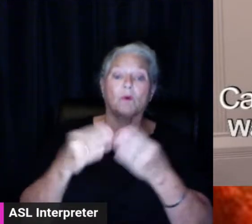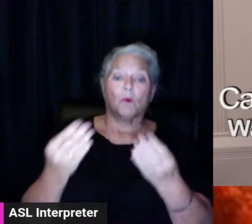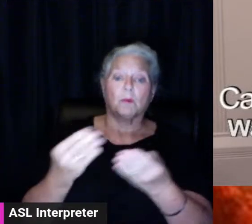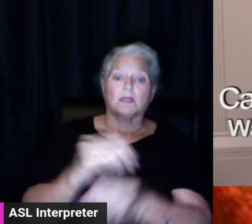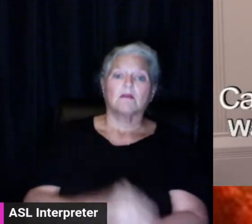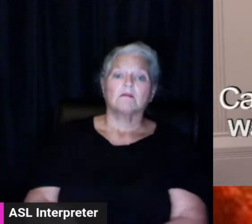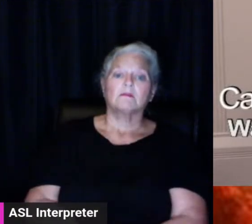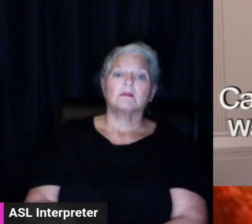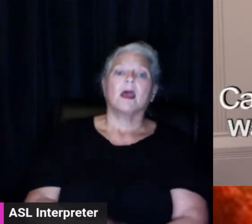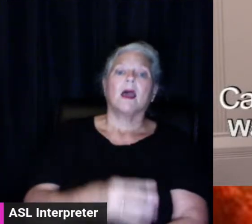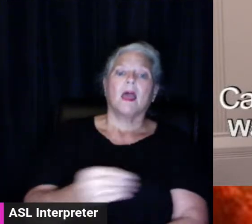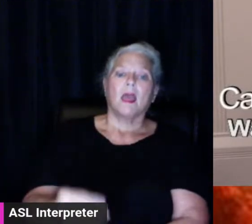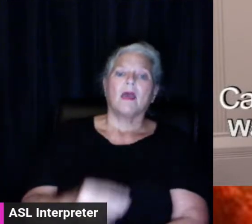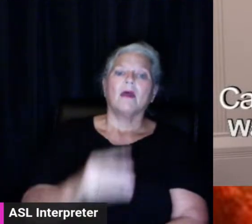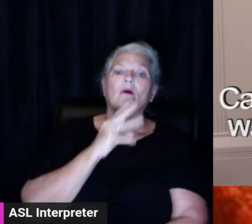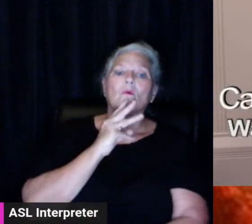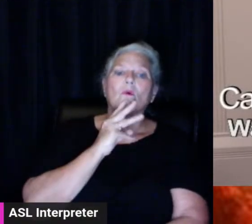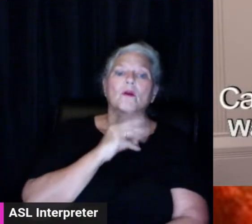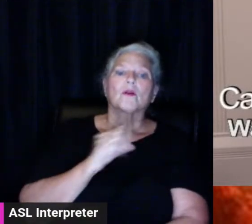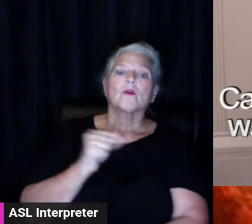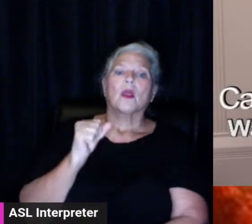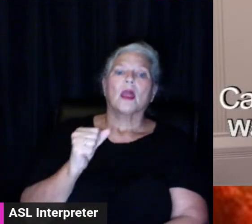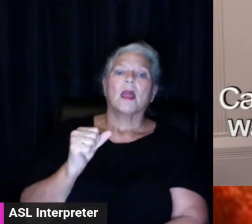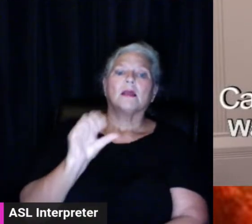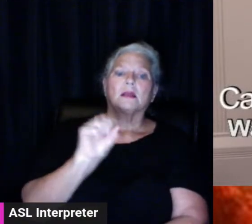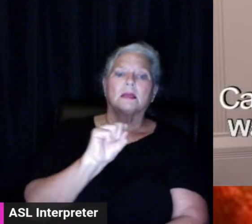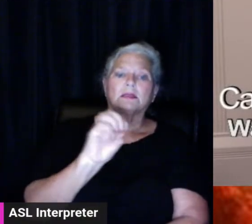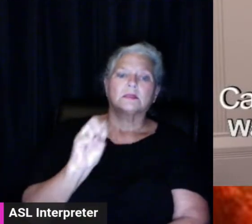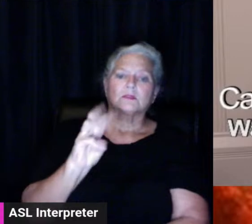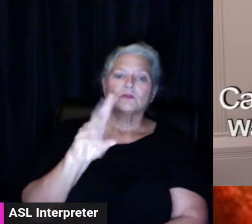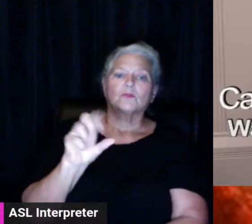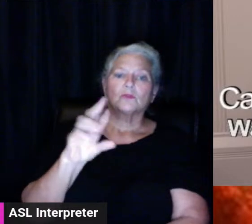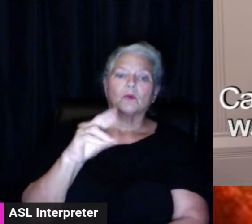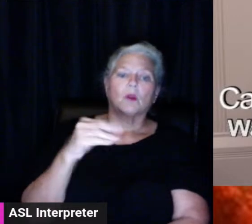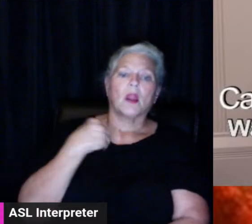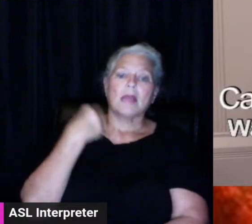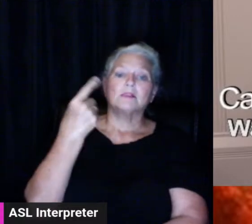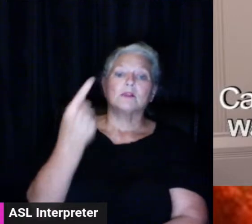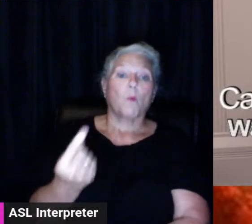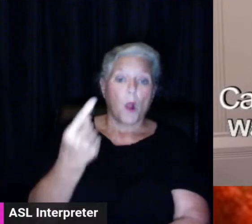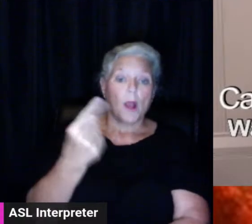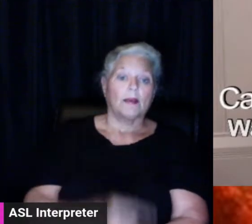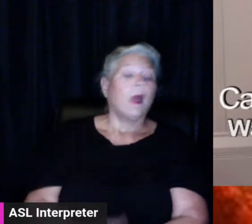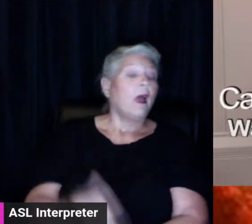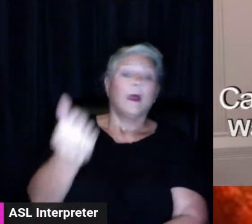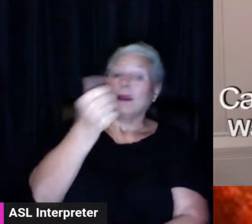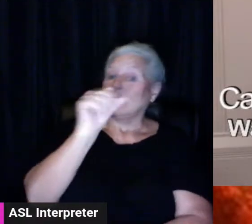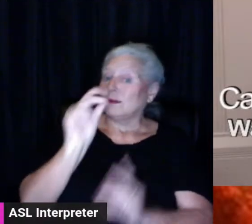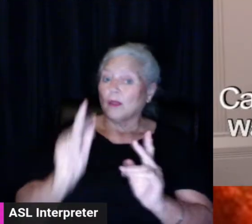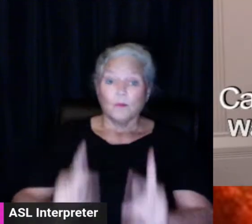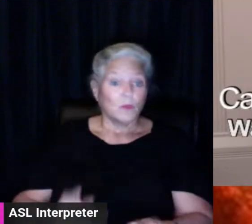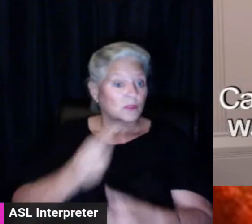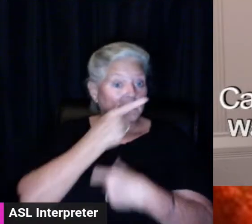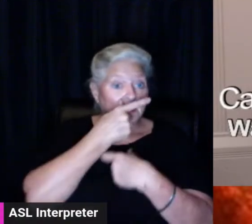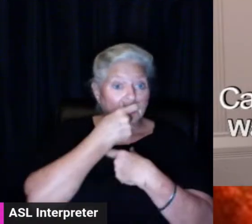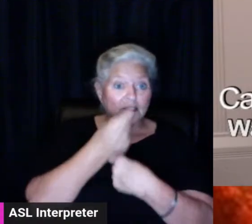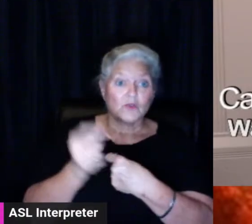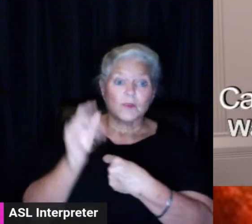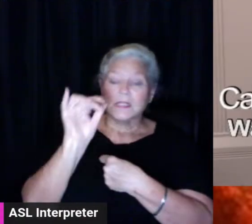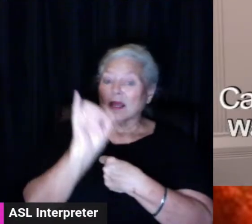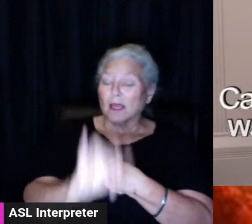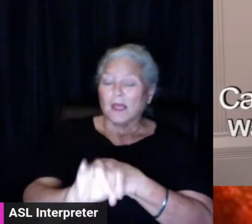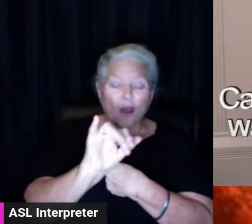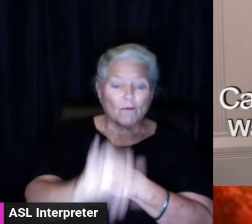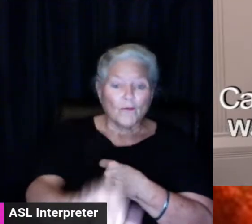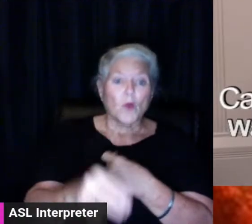finally, the Water and Sewer Rate Policy Committee has 1 vacancy. So if anyone's interested in any of those committees and would like to volunteer, please check the